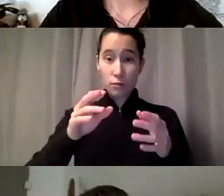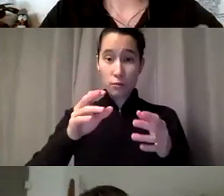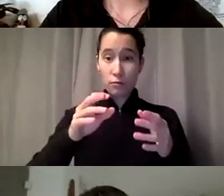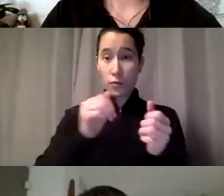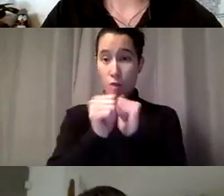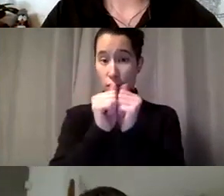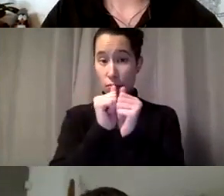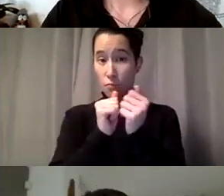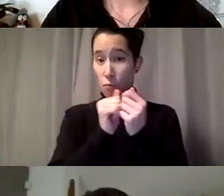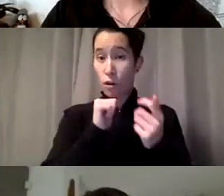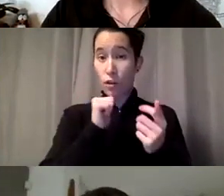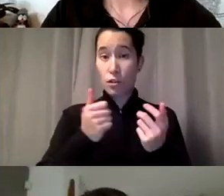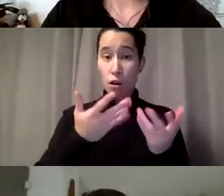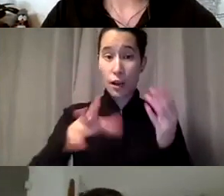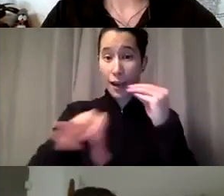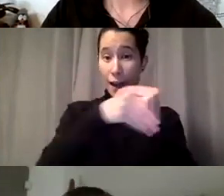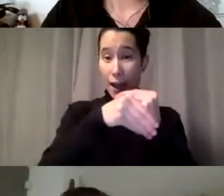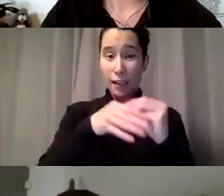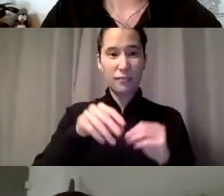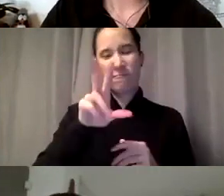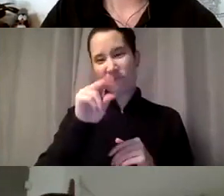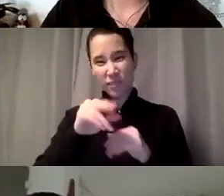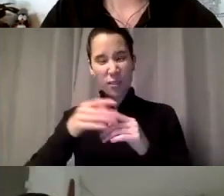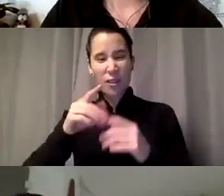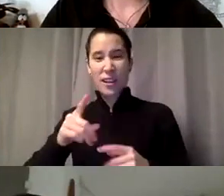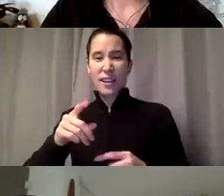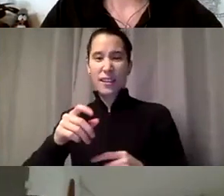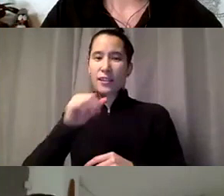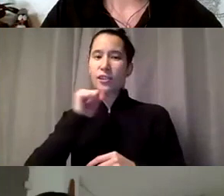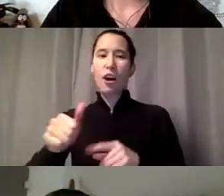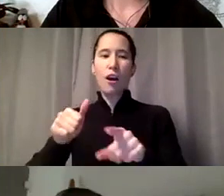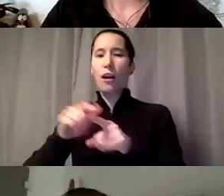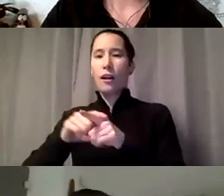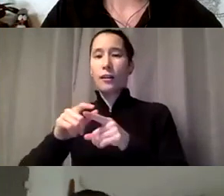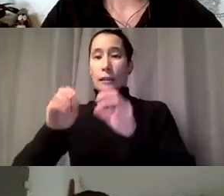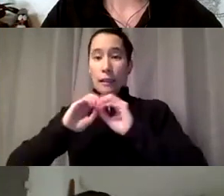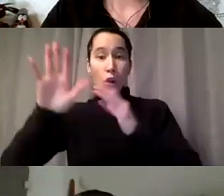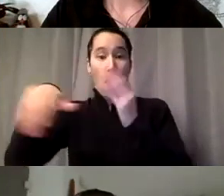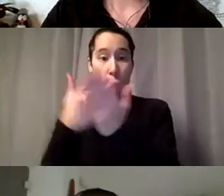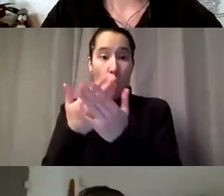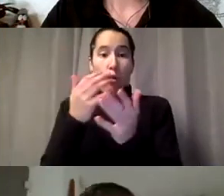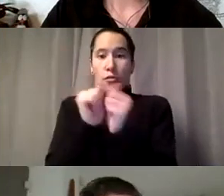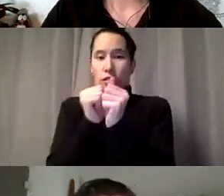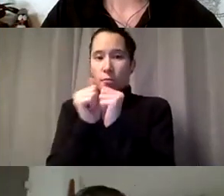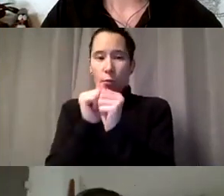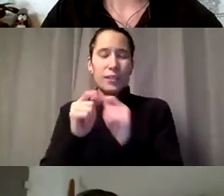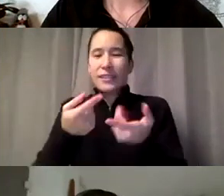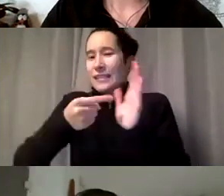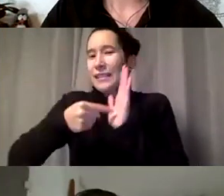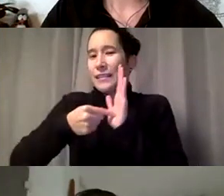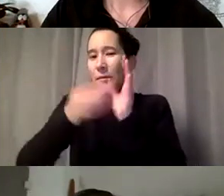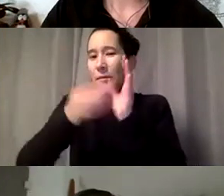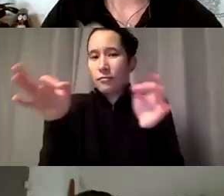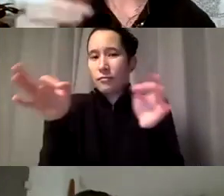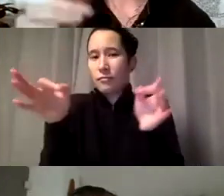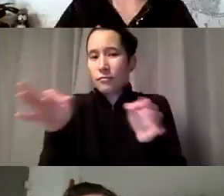just an example, a list, so it's not exhaustive. The other issue that we're